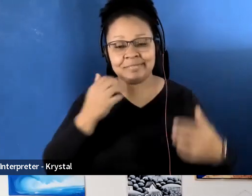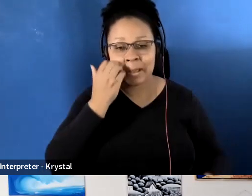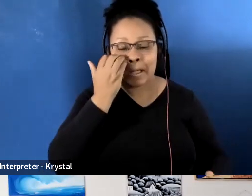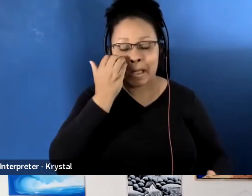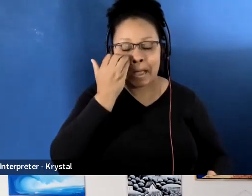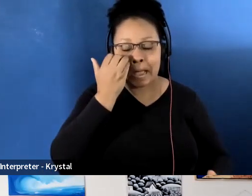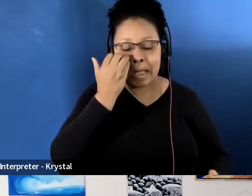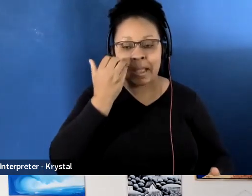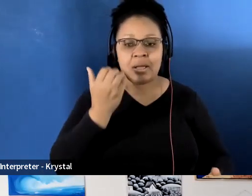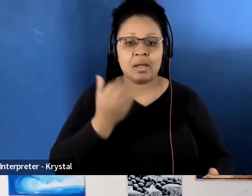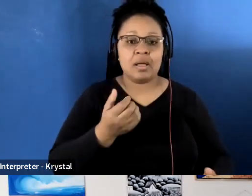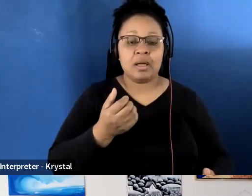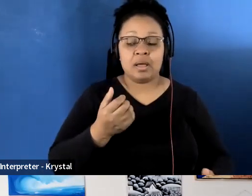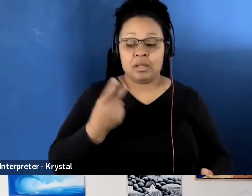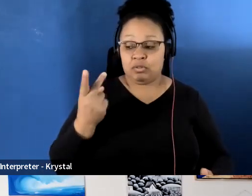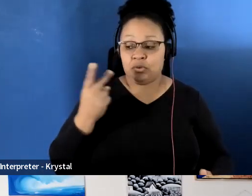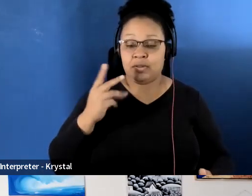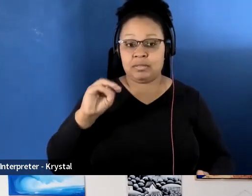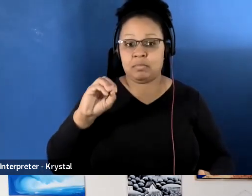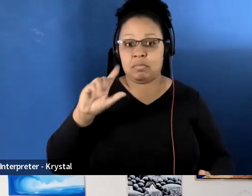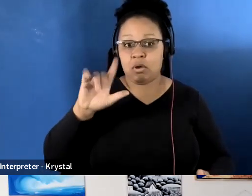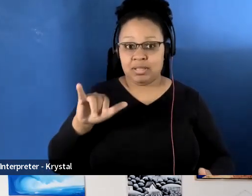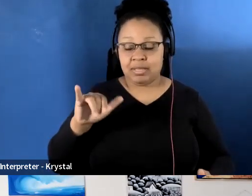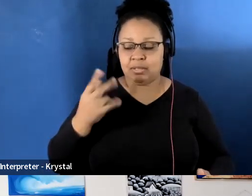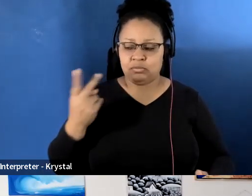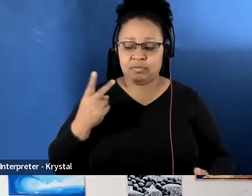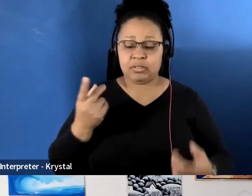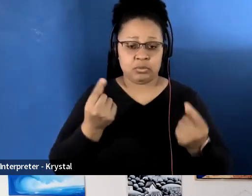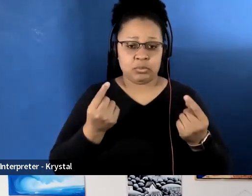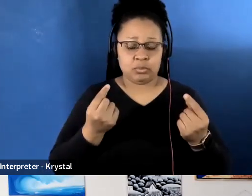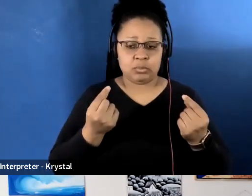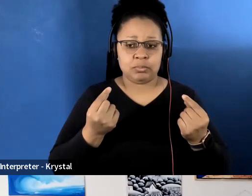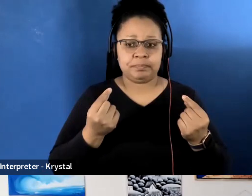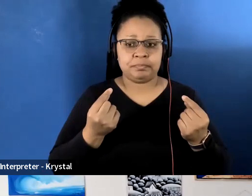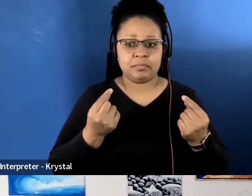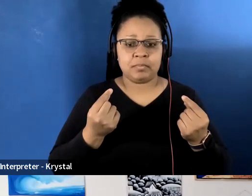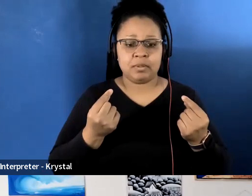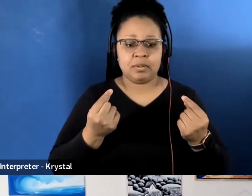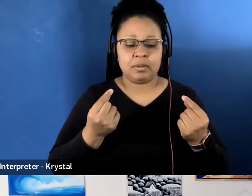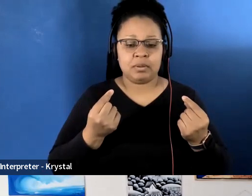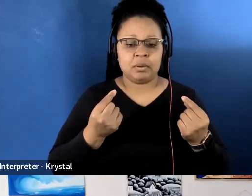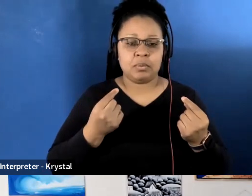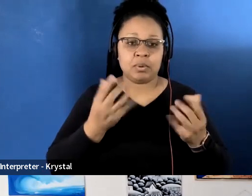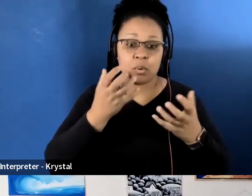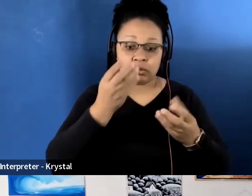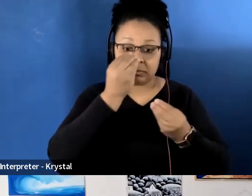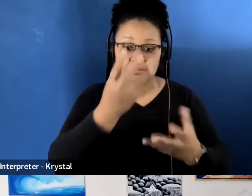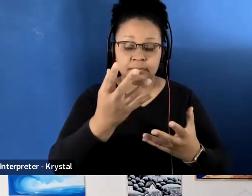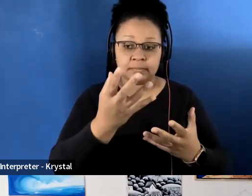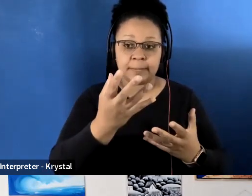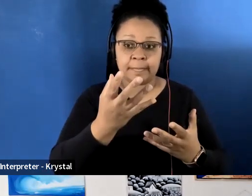One thing that Molly and I, before I turn it over to her, one thing that Molly and I wanted to let y'all know